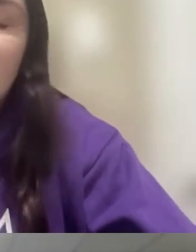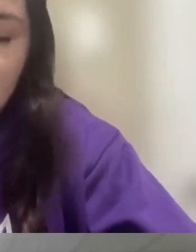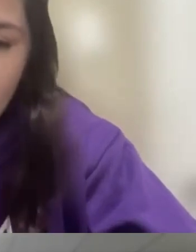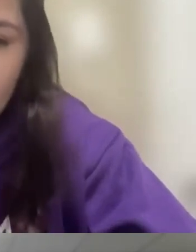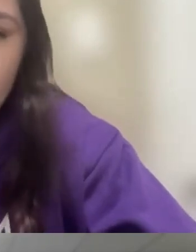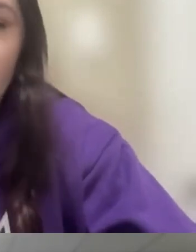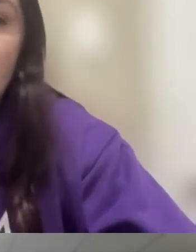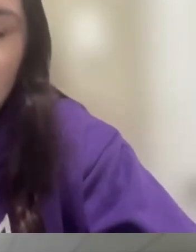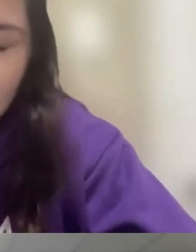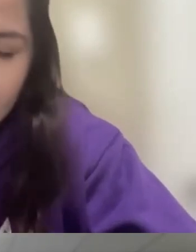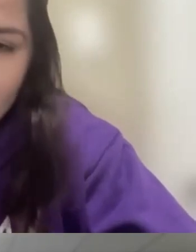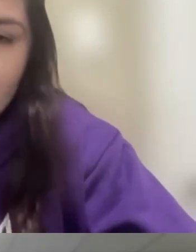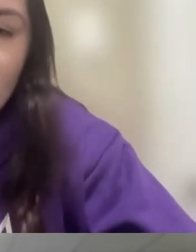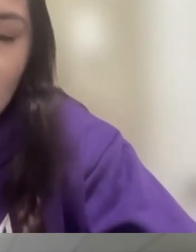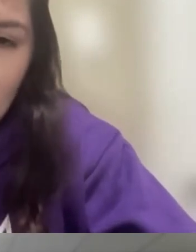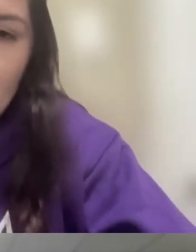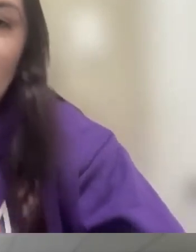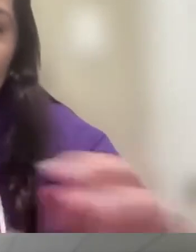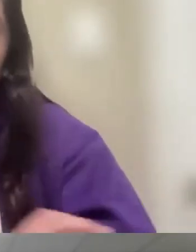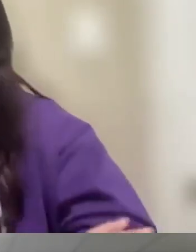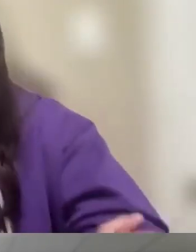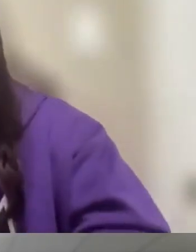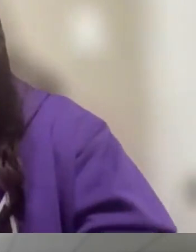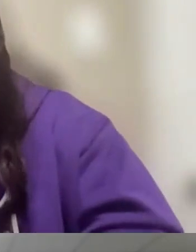at the primary care physician level.